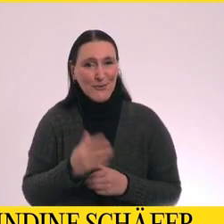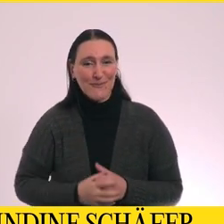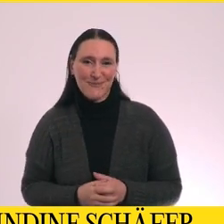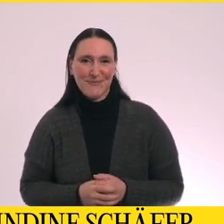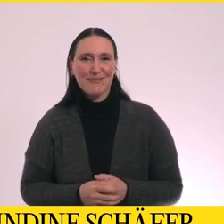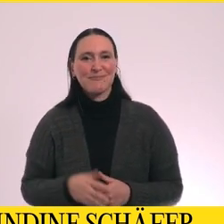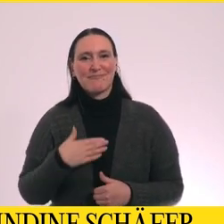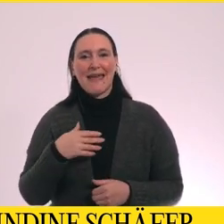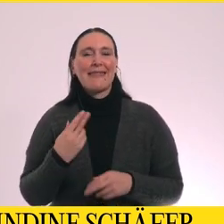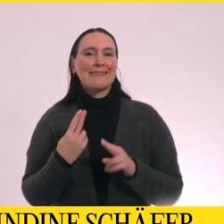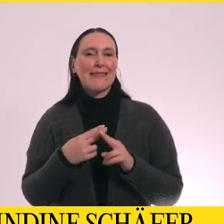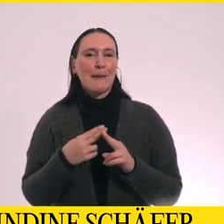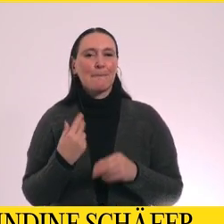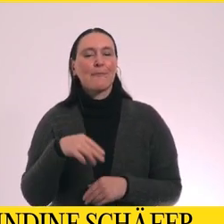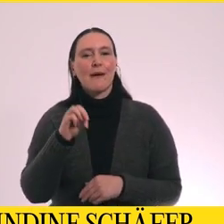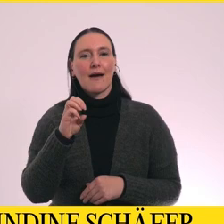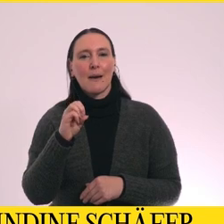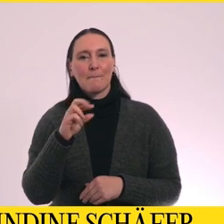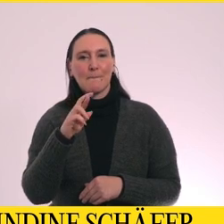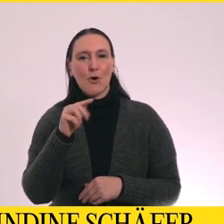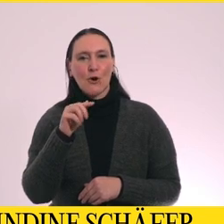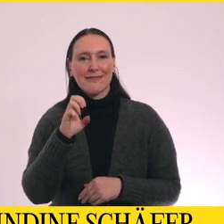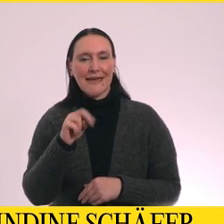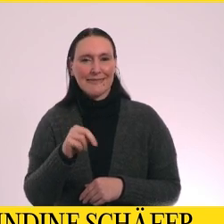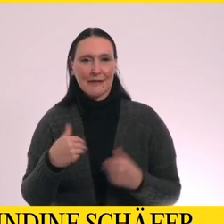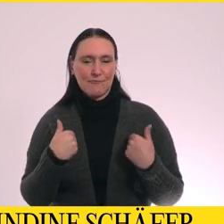My name is Morten, and I'm presently the